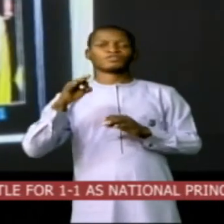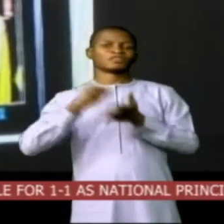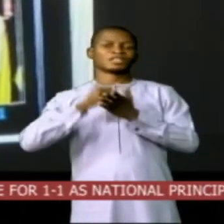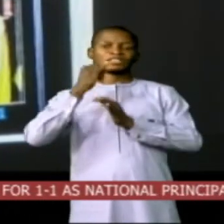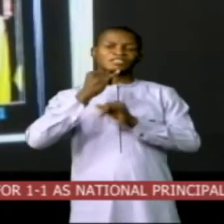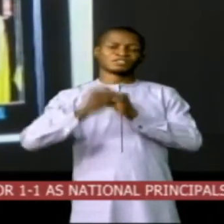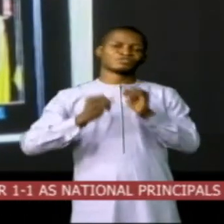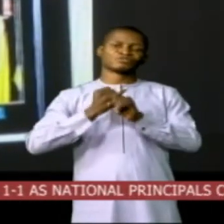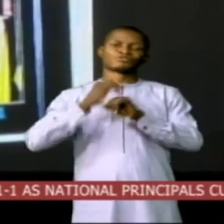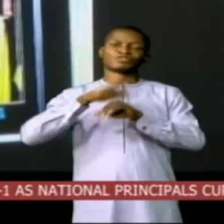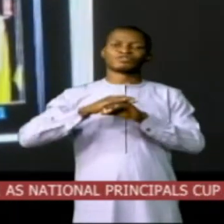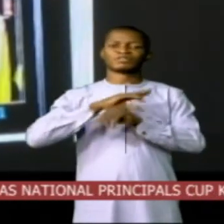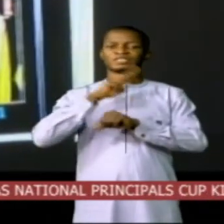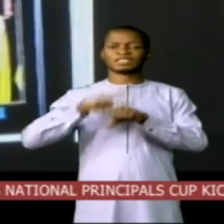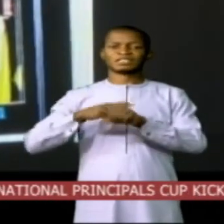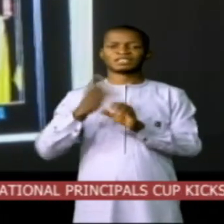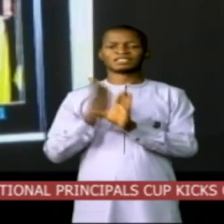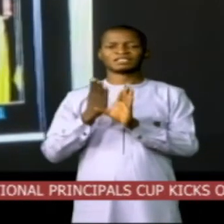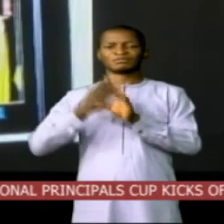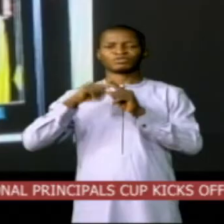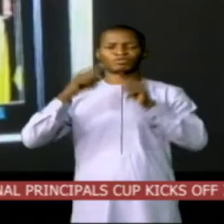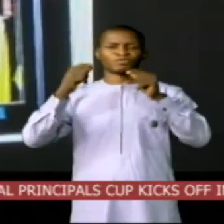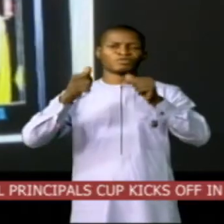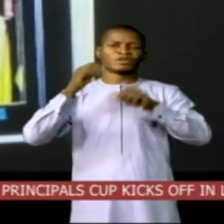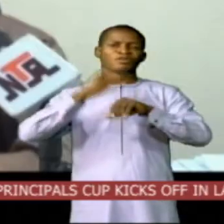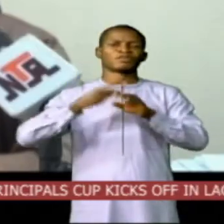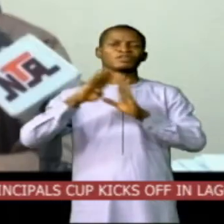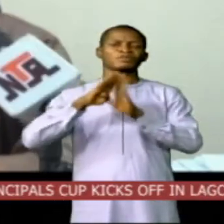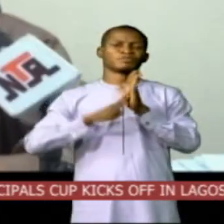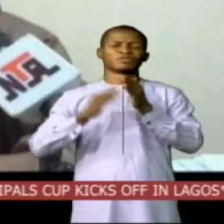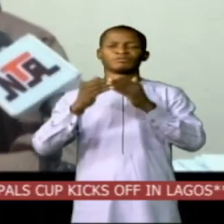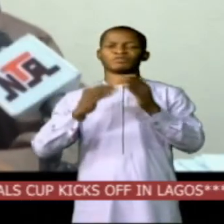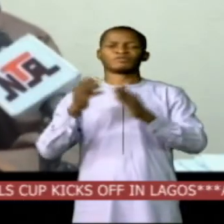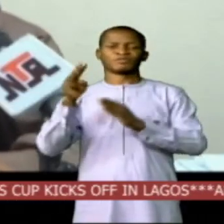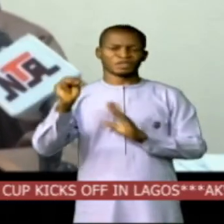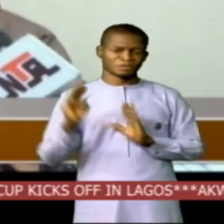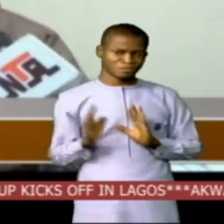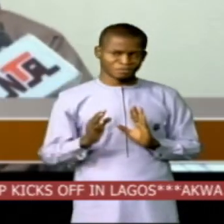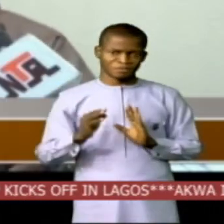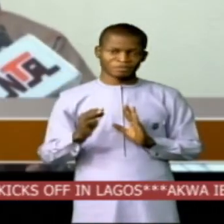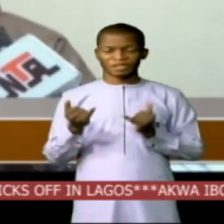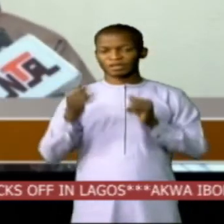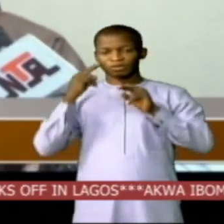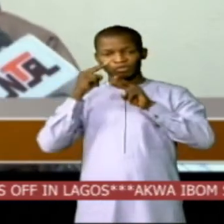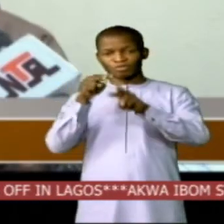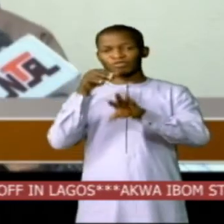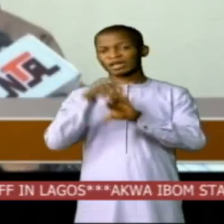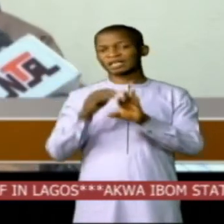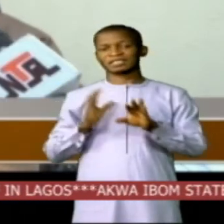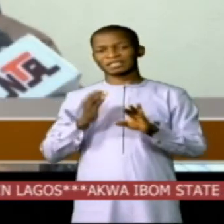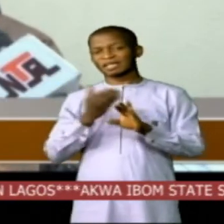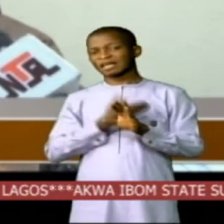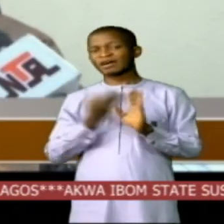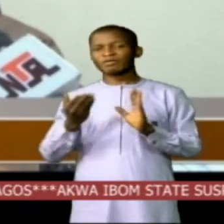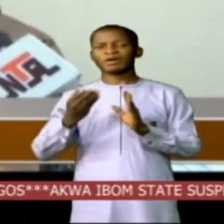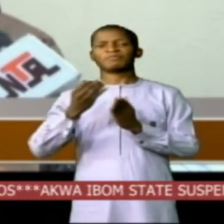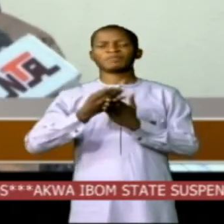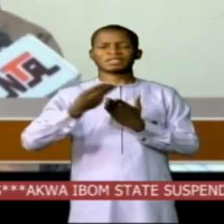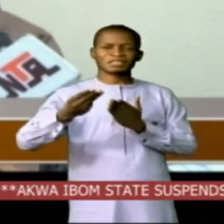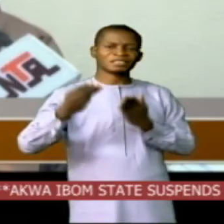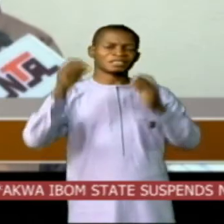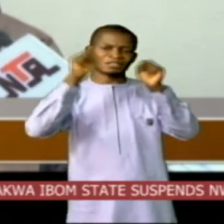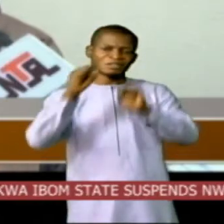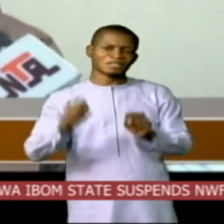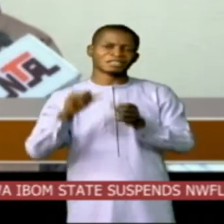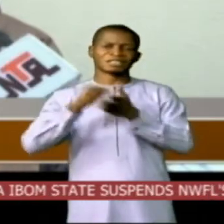National Assembly to expedite action on the bill before it. Look at our scattered pieces of instruments that